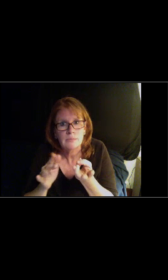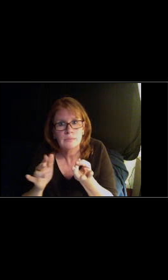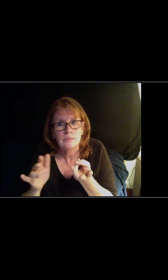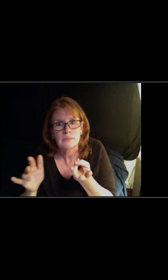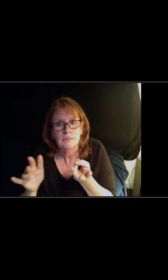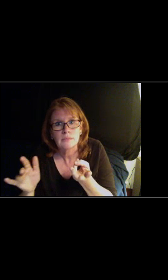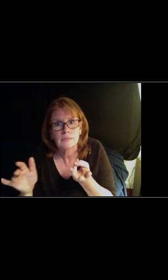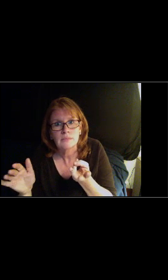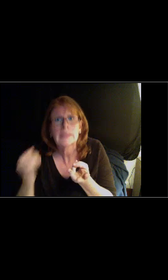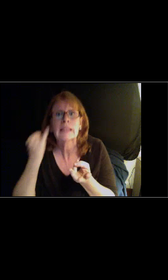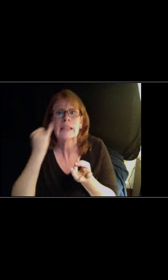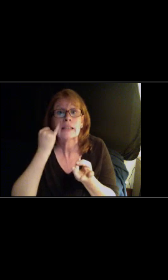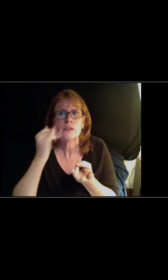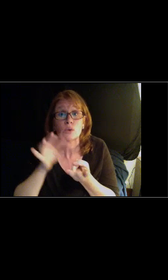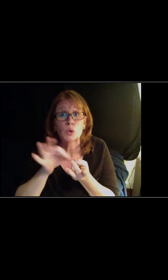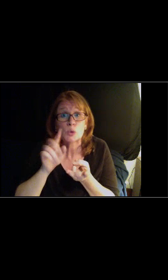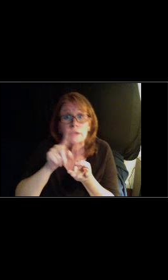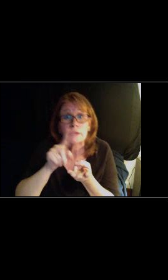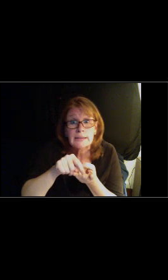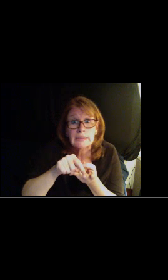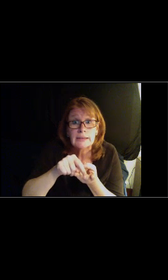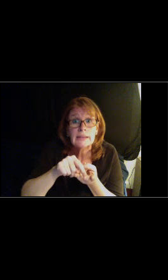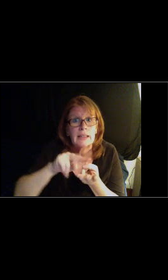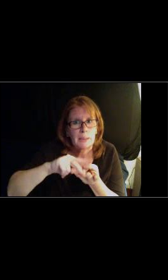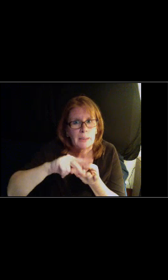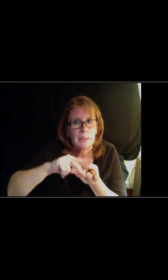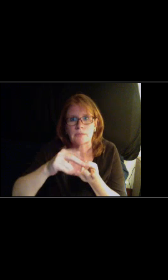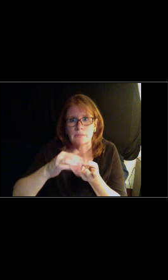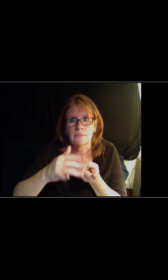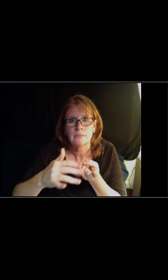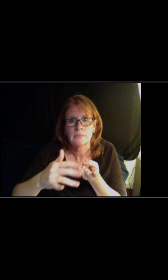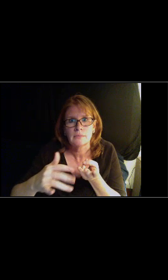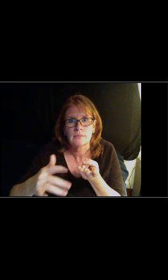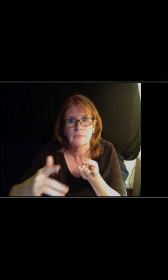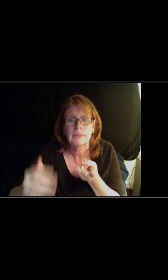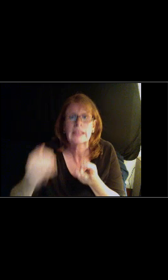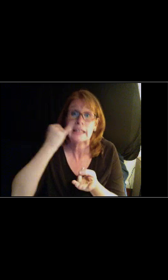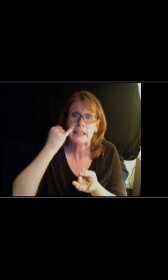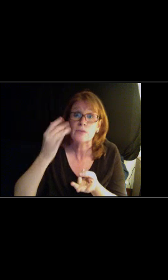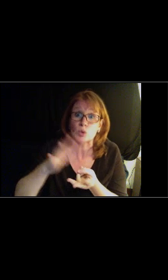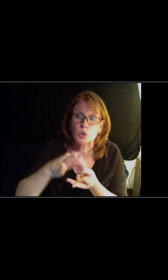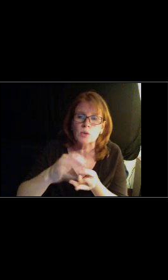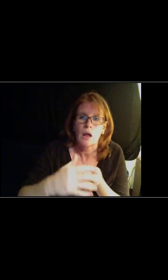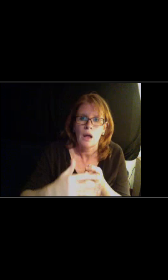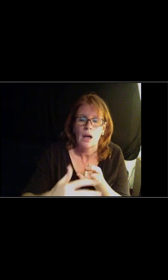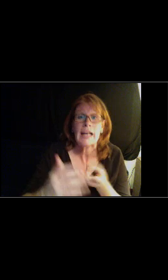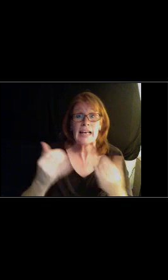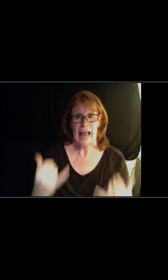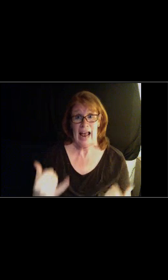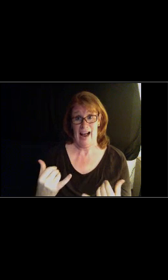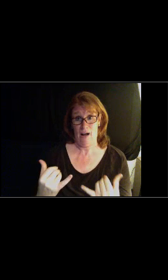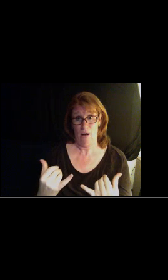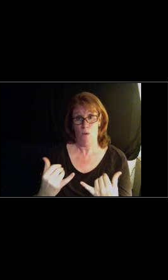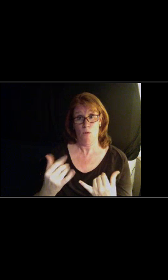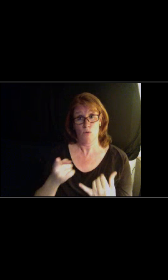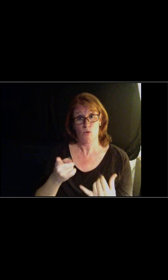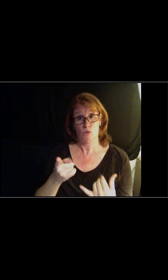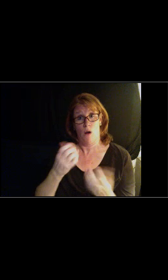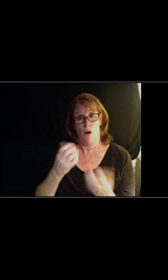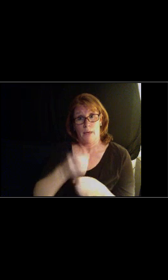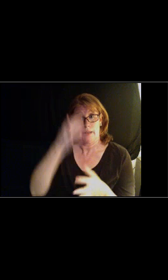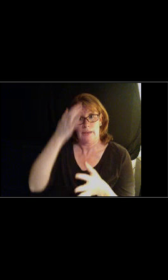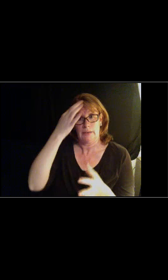Where compared to if the doctor would go into, if you choose this treatment, such and such and such and such would happen, and if you choose that treatment, such and such would happen,